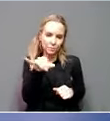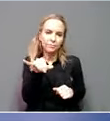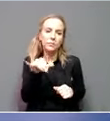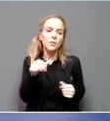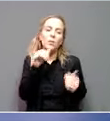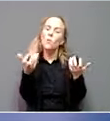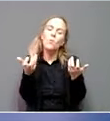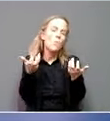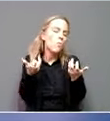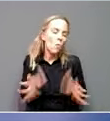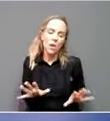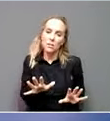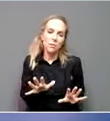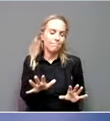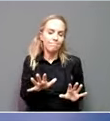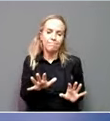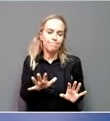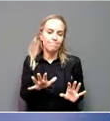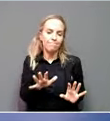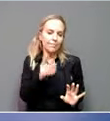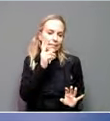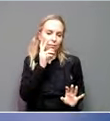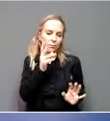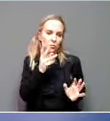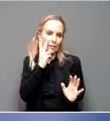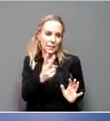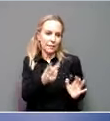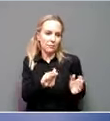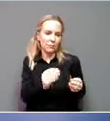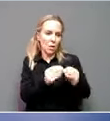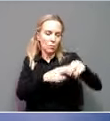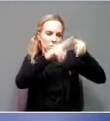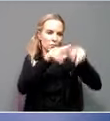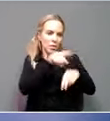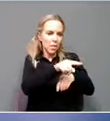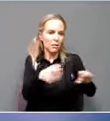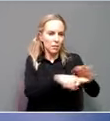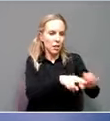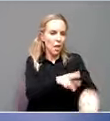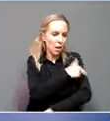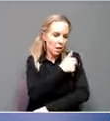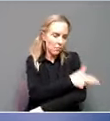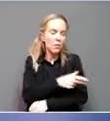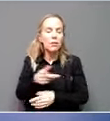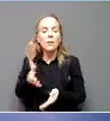that, and this corresponds with some other things that we are seeing. The requests for